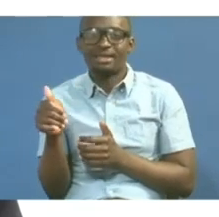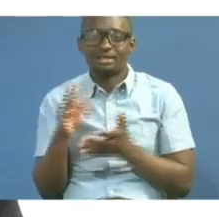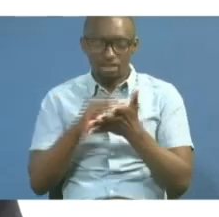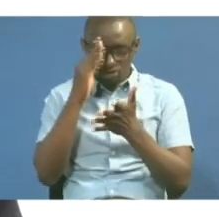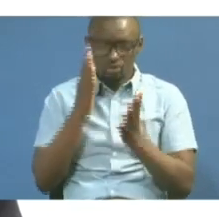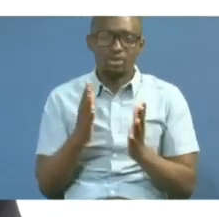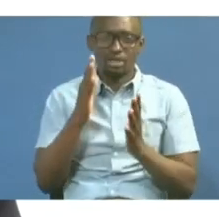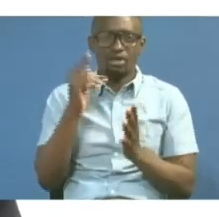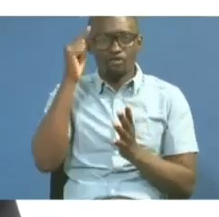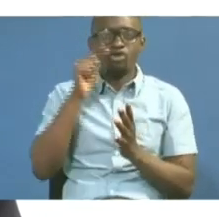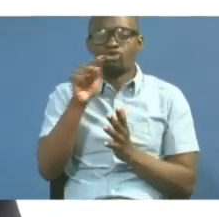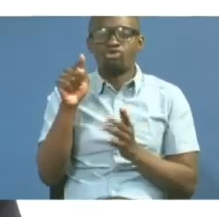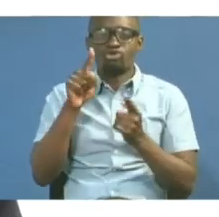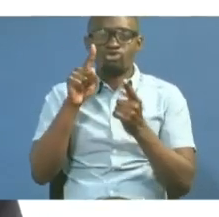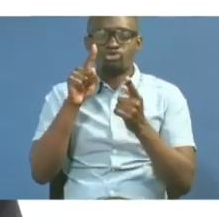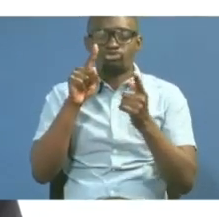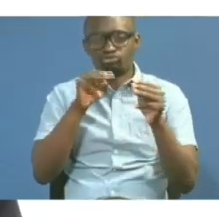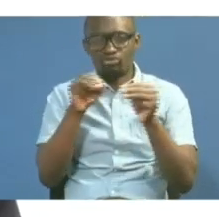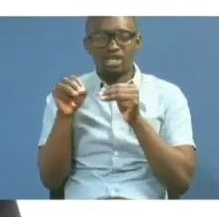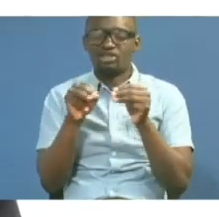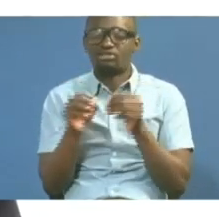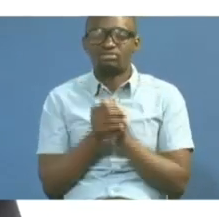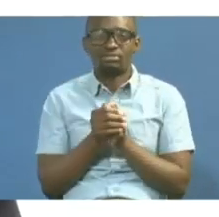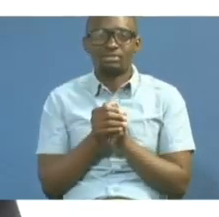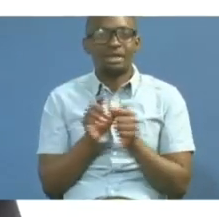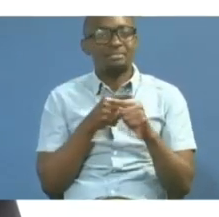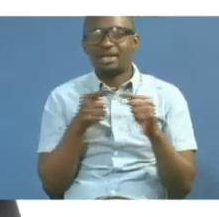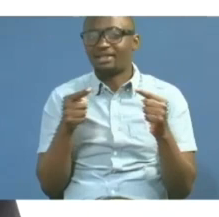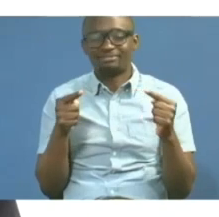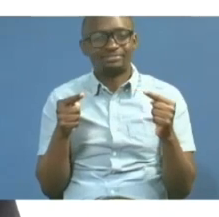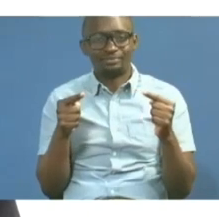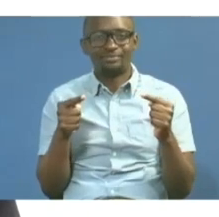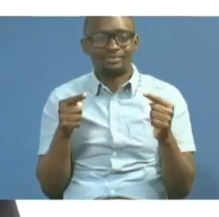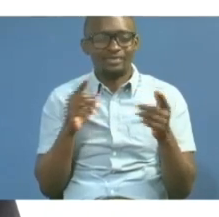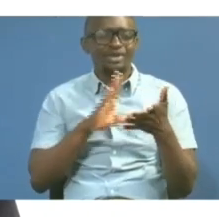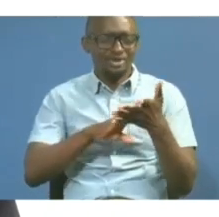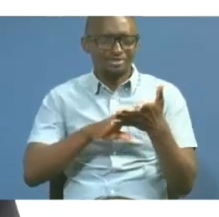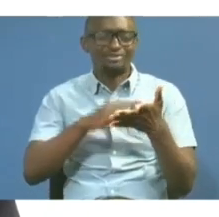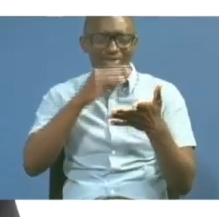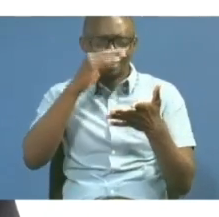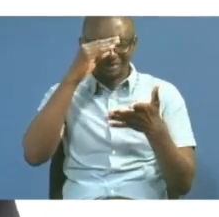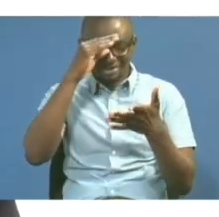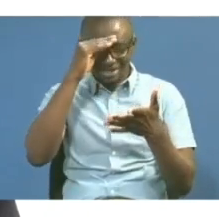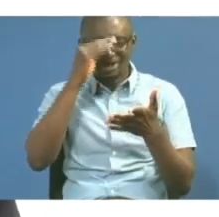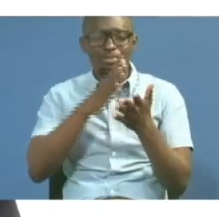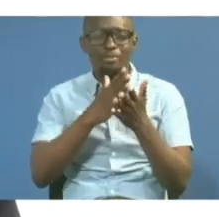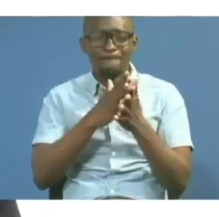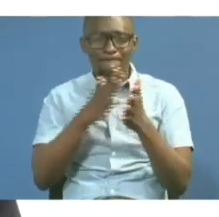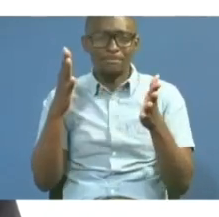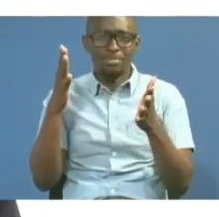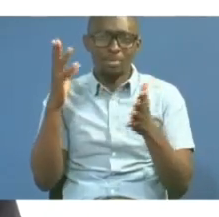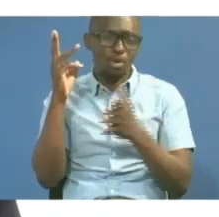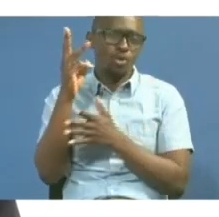your course students to manage it. However, all in all, you are going to learn so much more about